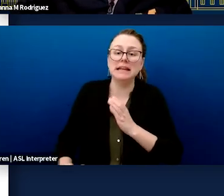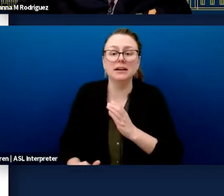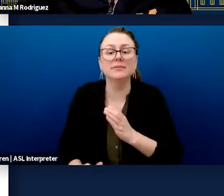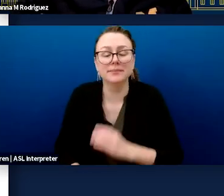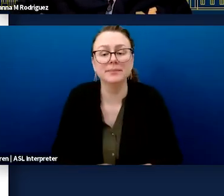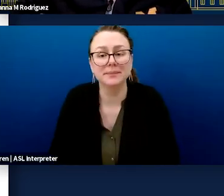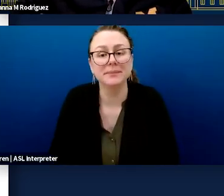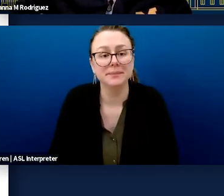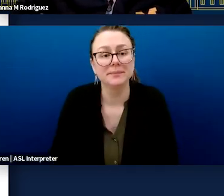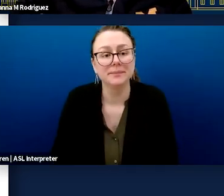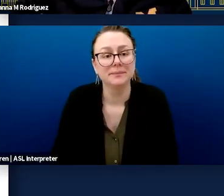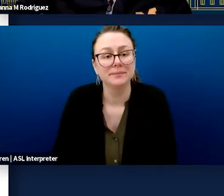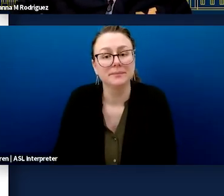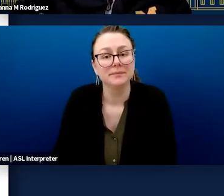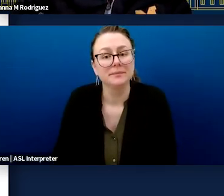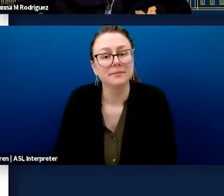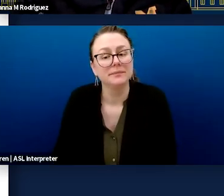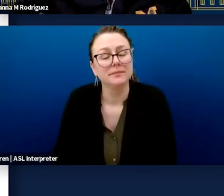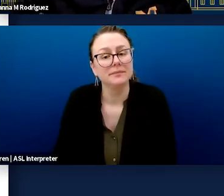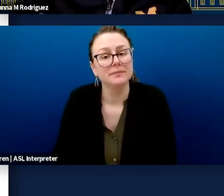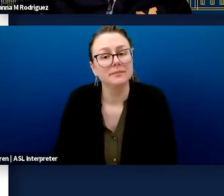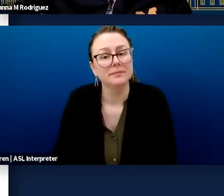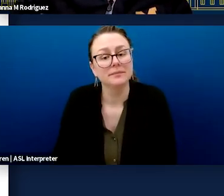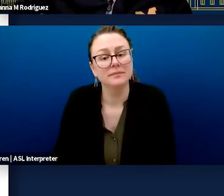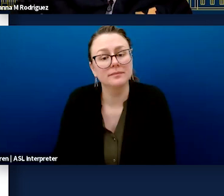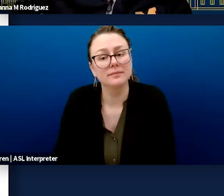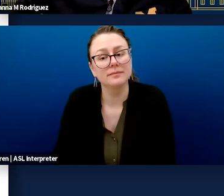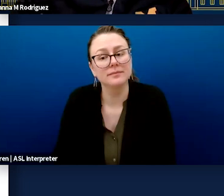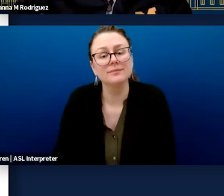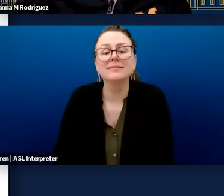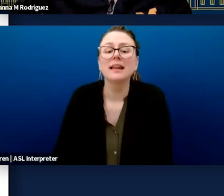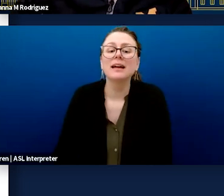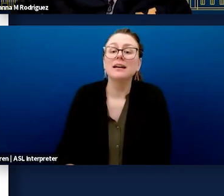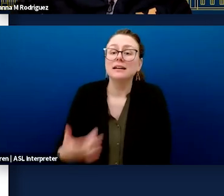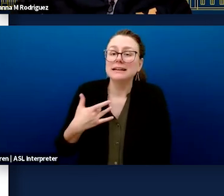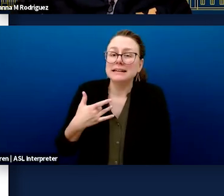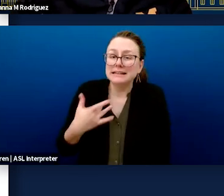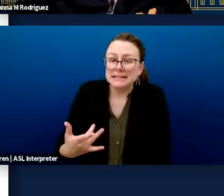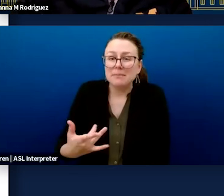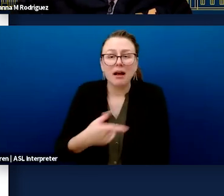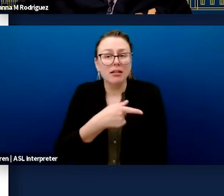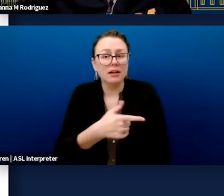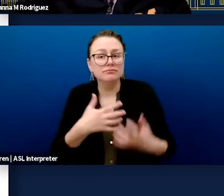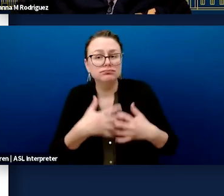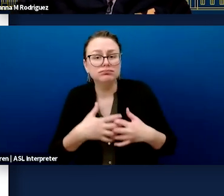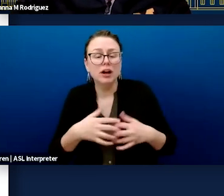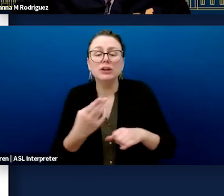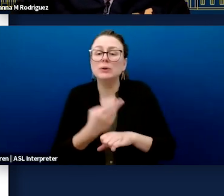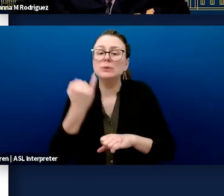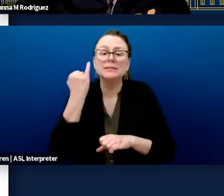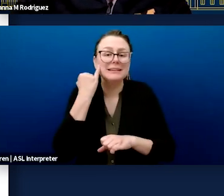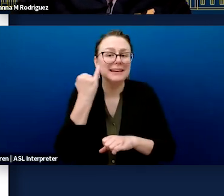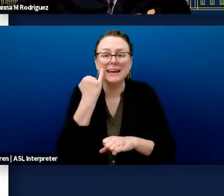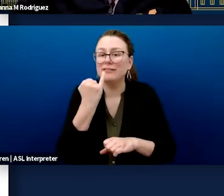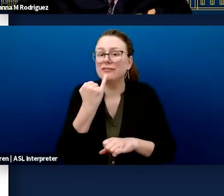your colon. And, you know, typically this is used for those who have insufficient results